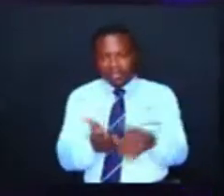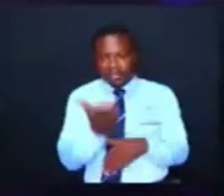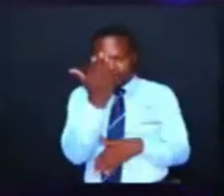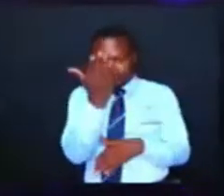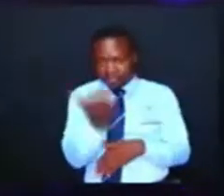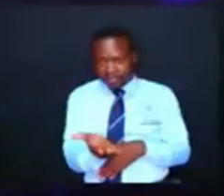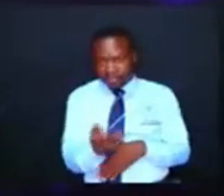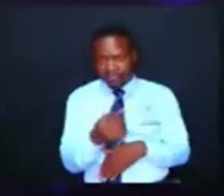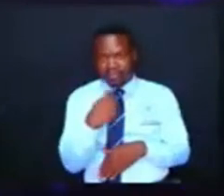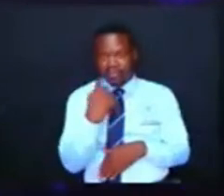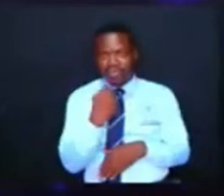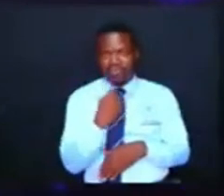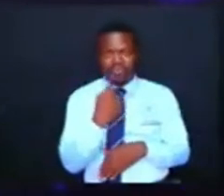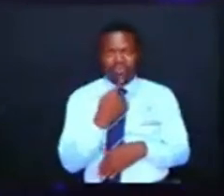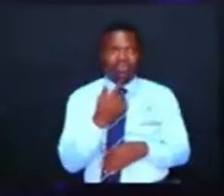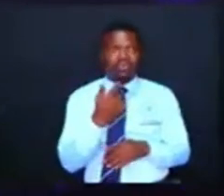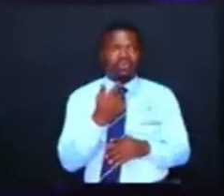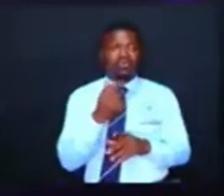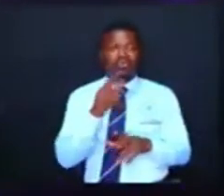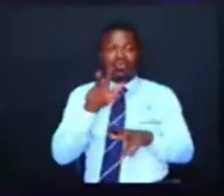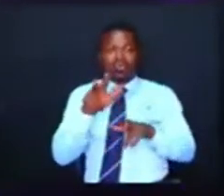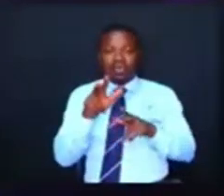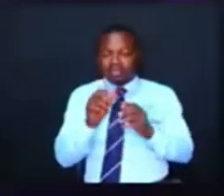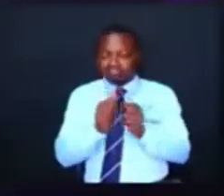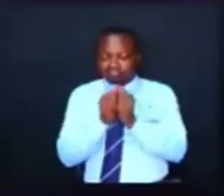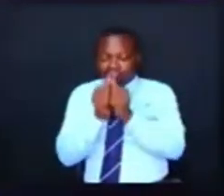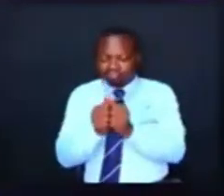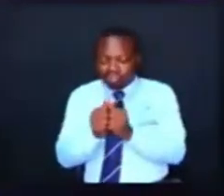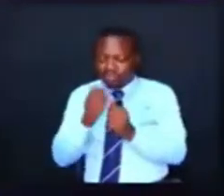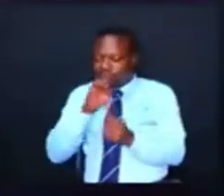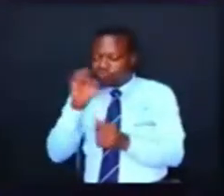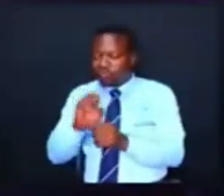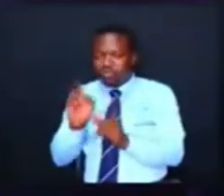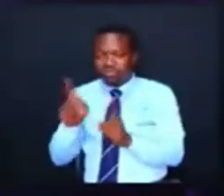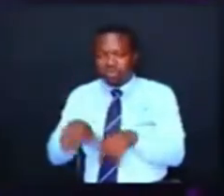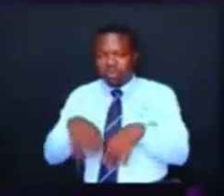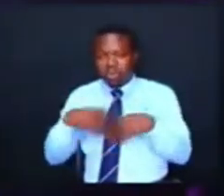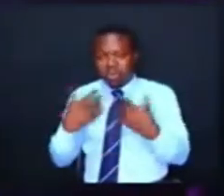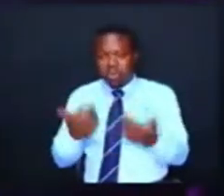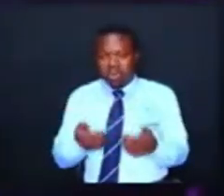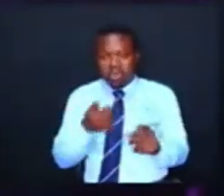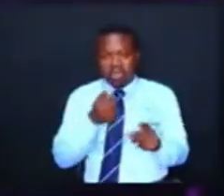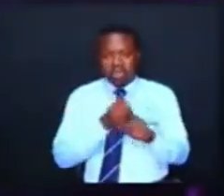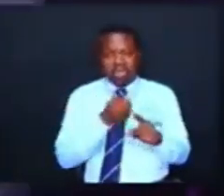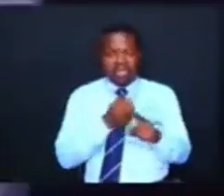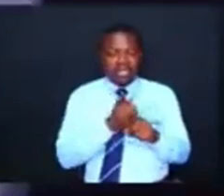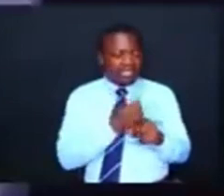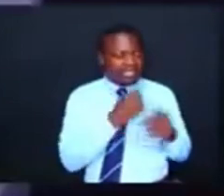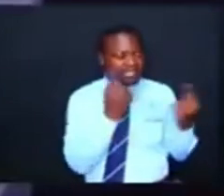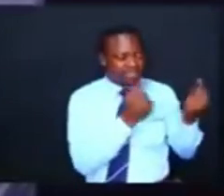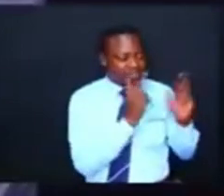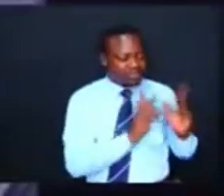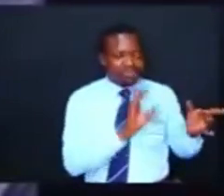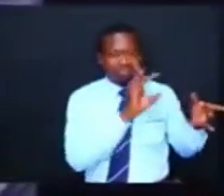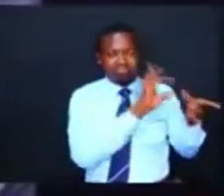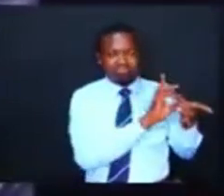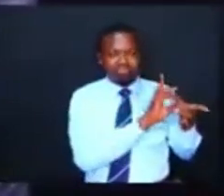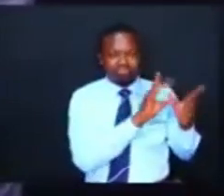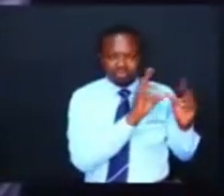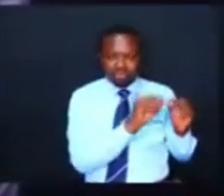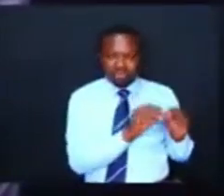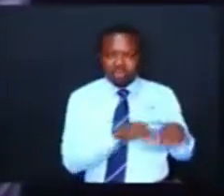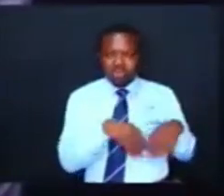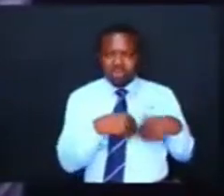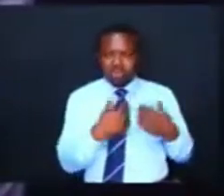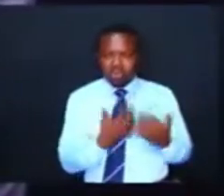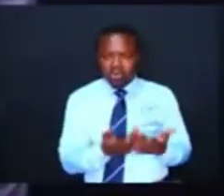not walk in step with the wicked, or stand in the way of the sinners, or